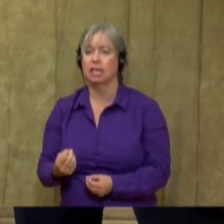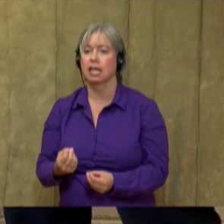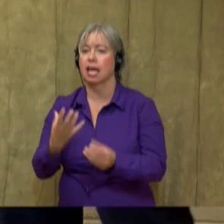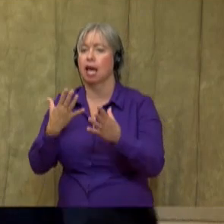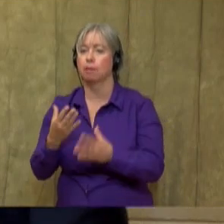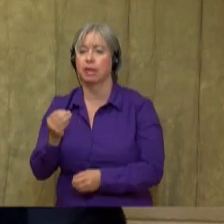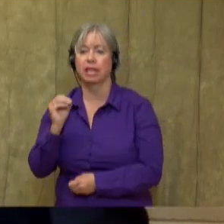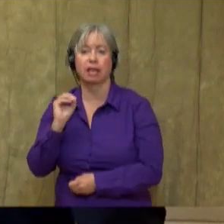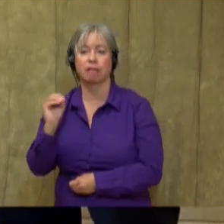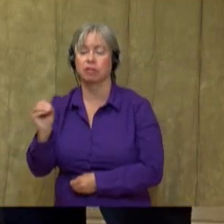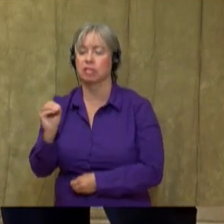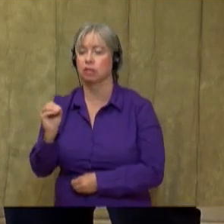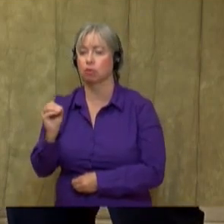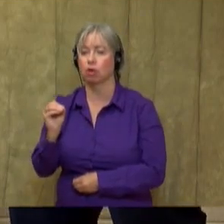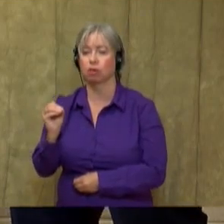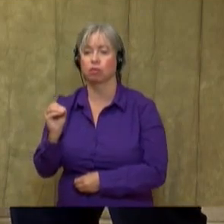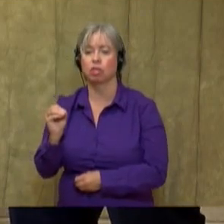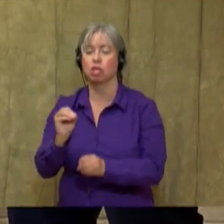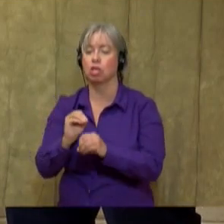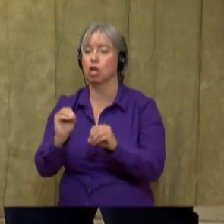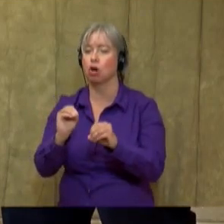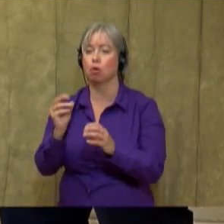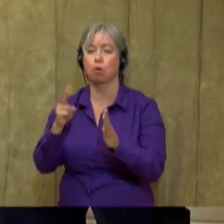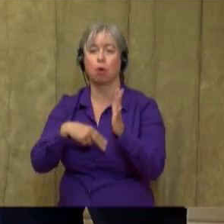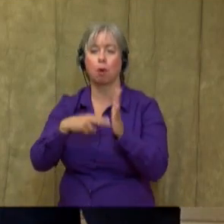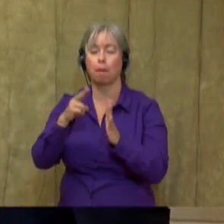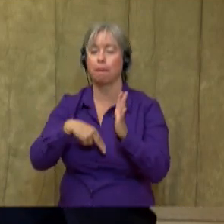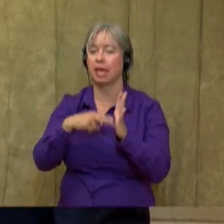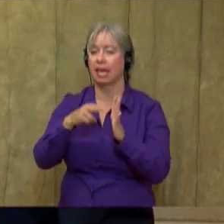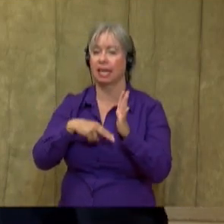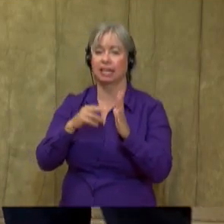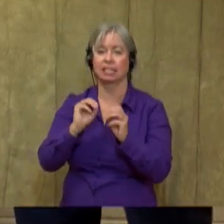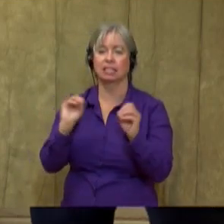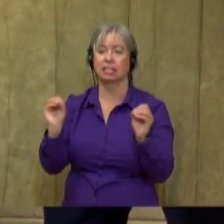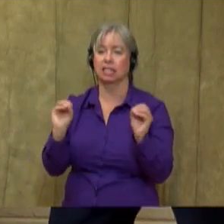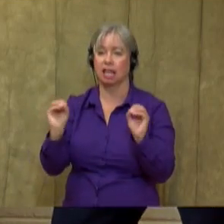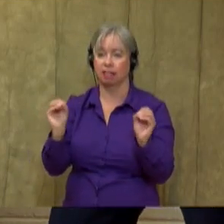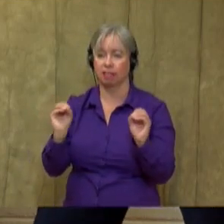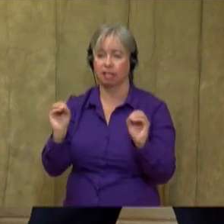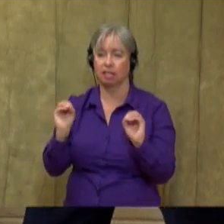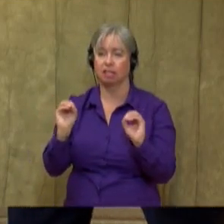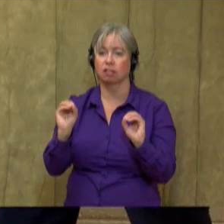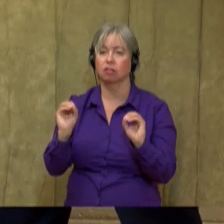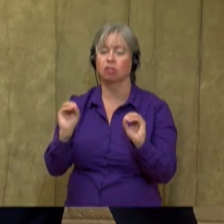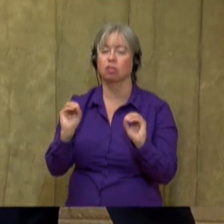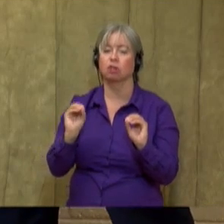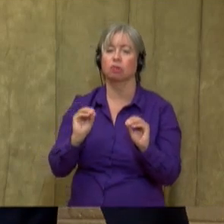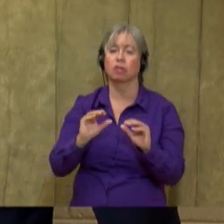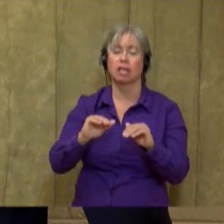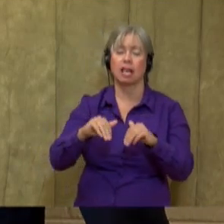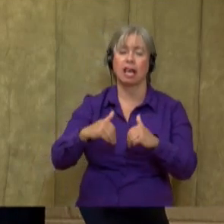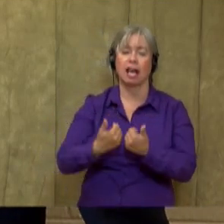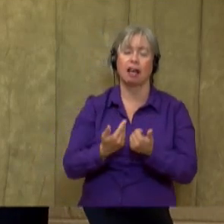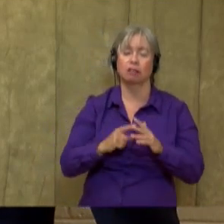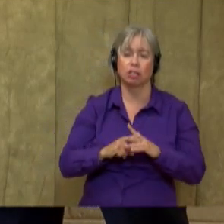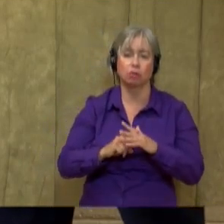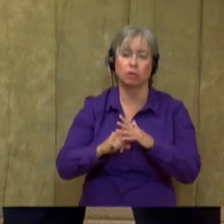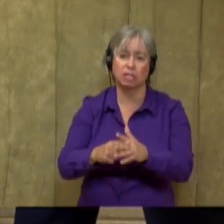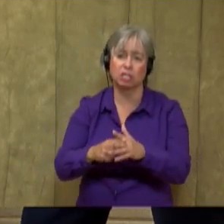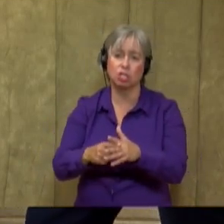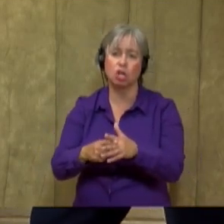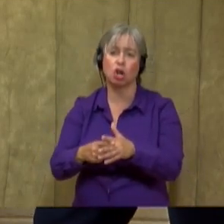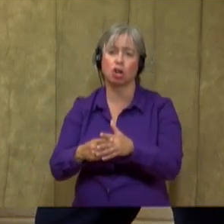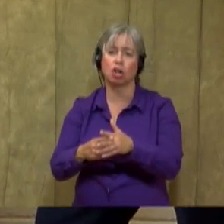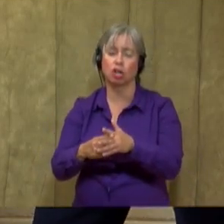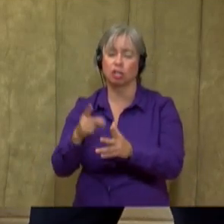no paint on them at all? So how can we begin to answer these questions by looking at this particular model? And